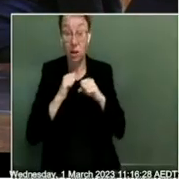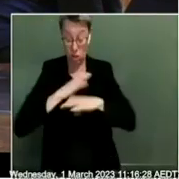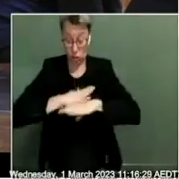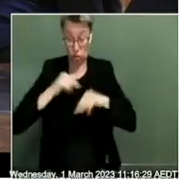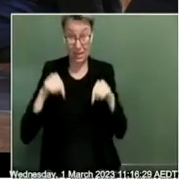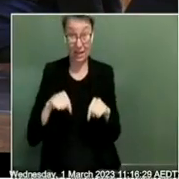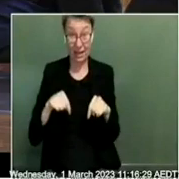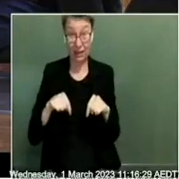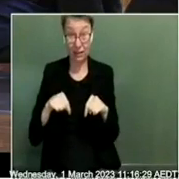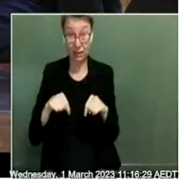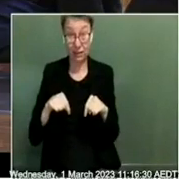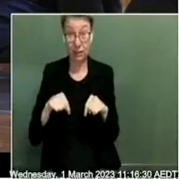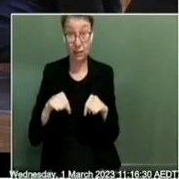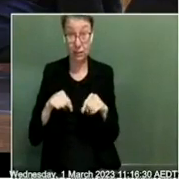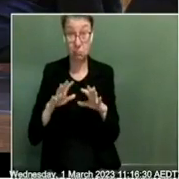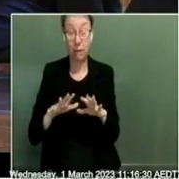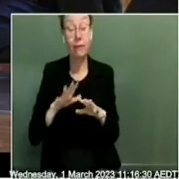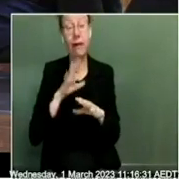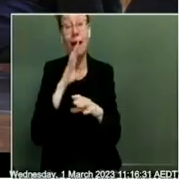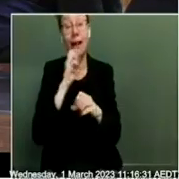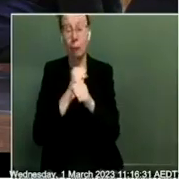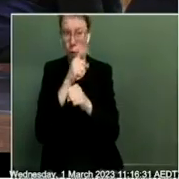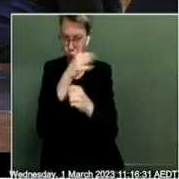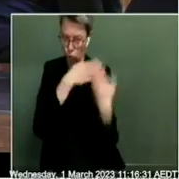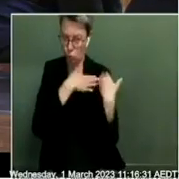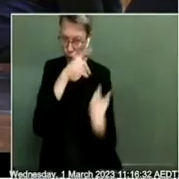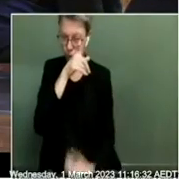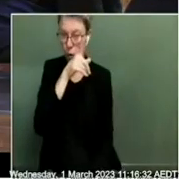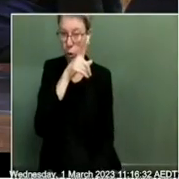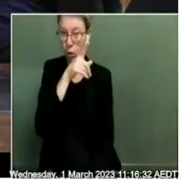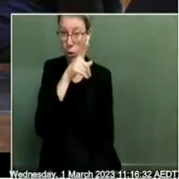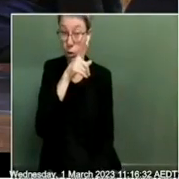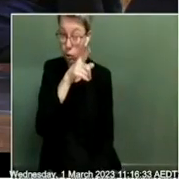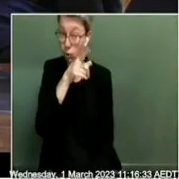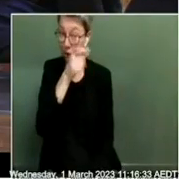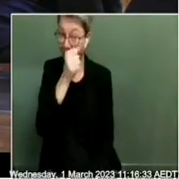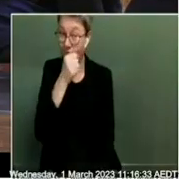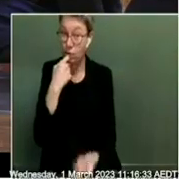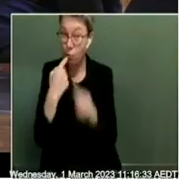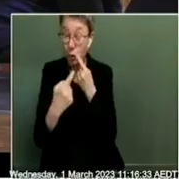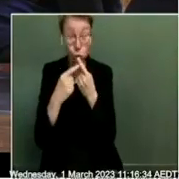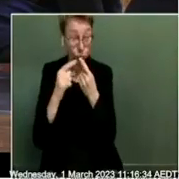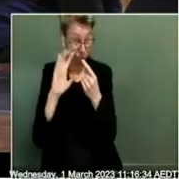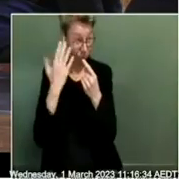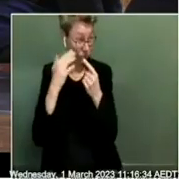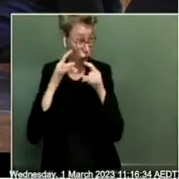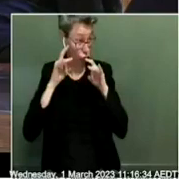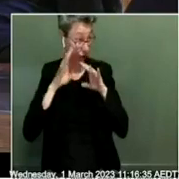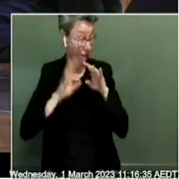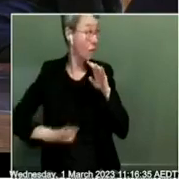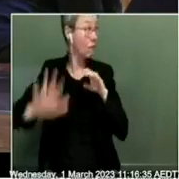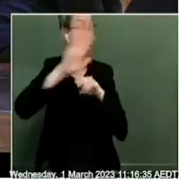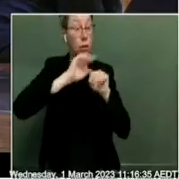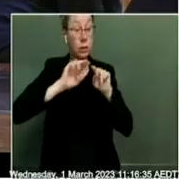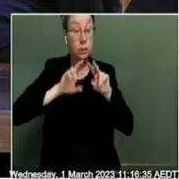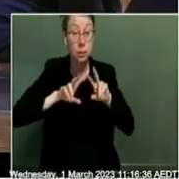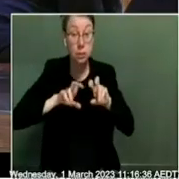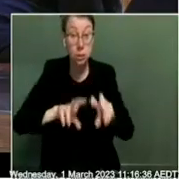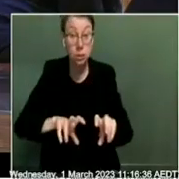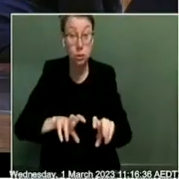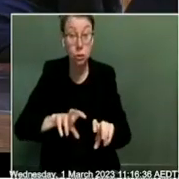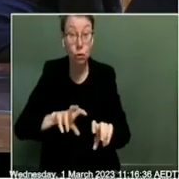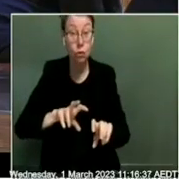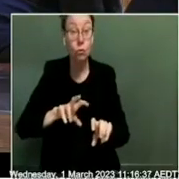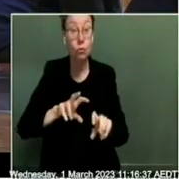held accountable. You had all that information there. You had a national inquiry. So the racist politicians, because it is racism, it's